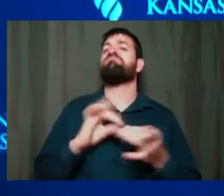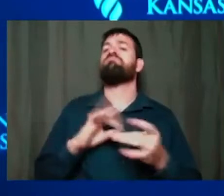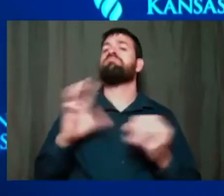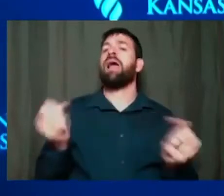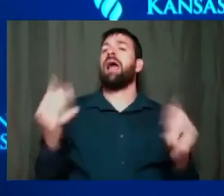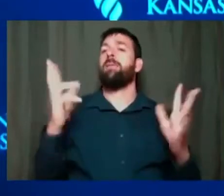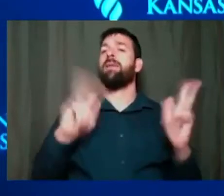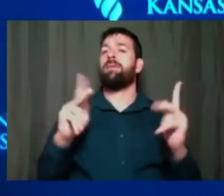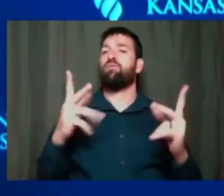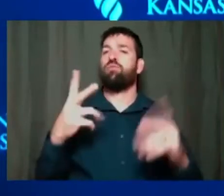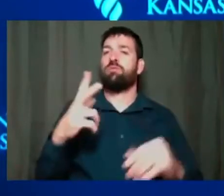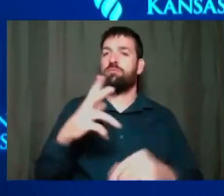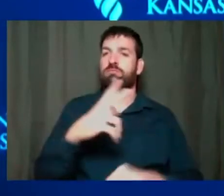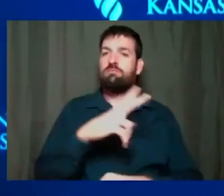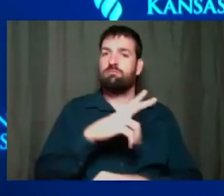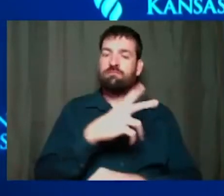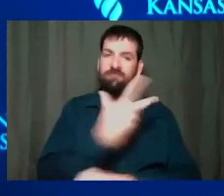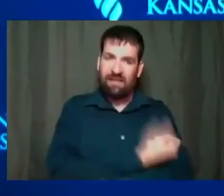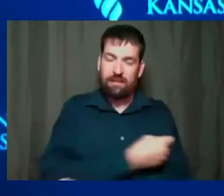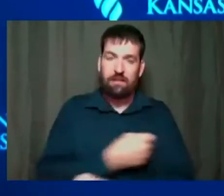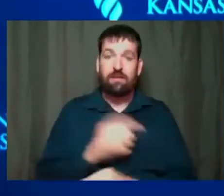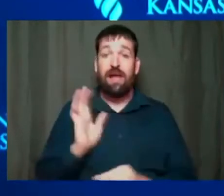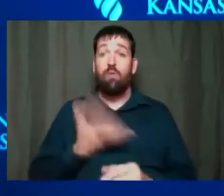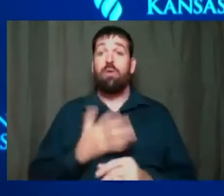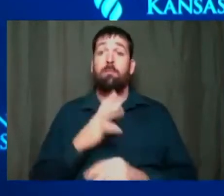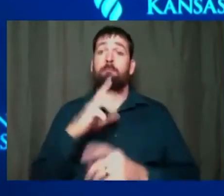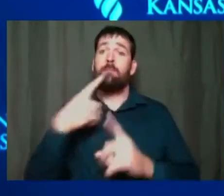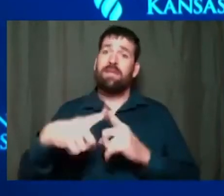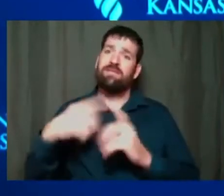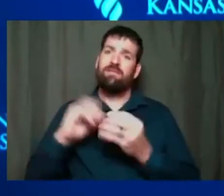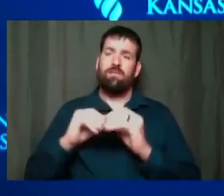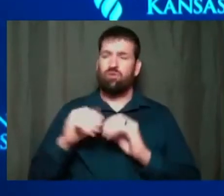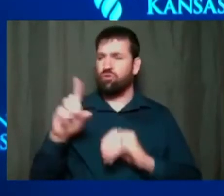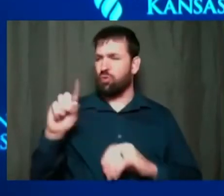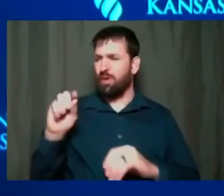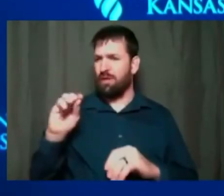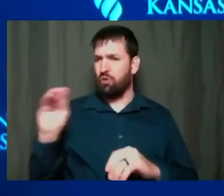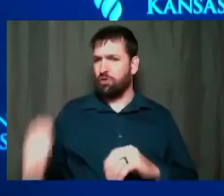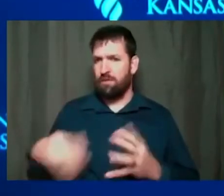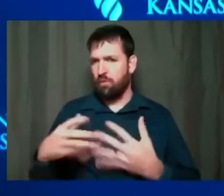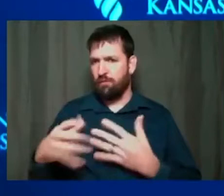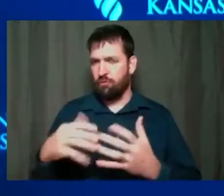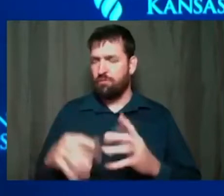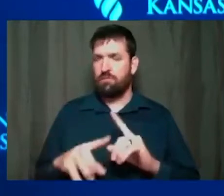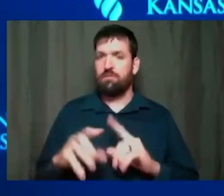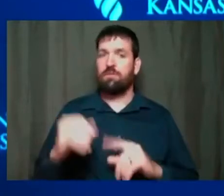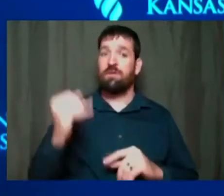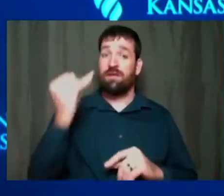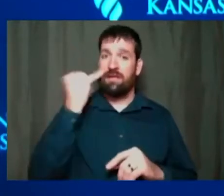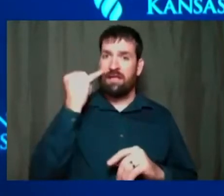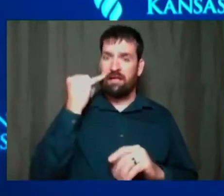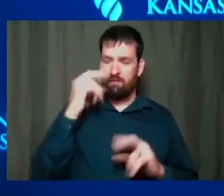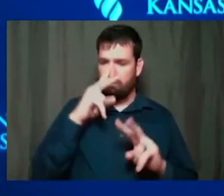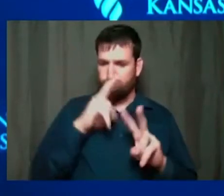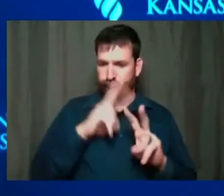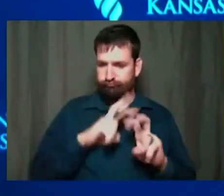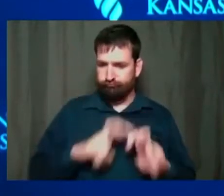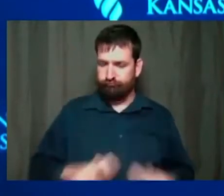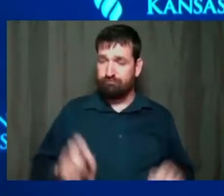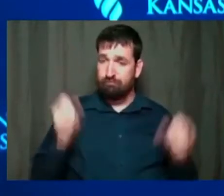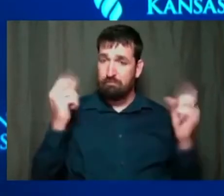our positive case numbers, we said it was like 20% or whatever this morning it was. But if you peel that back, you'll find a lot of those people are coming in